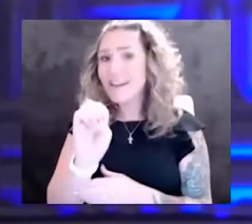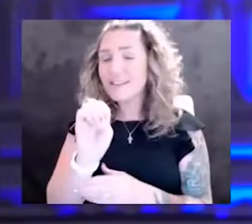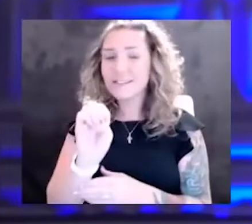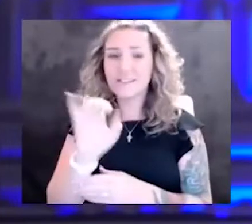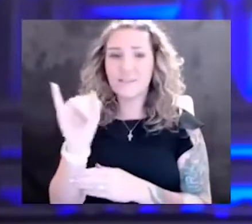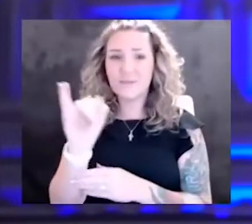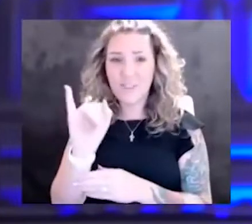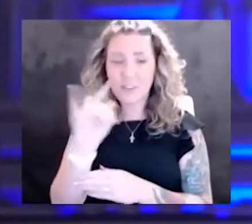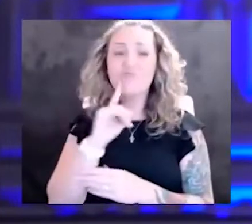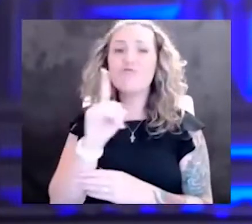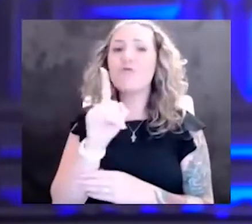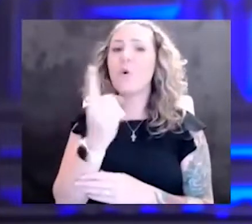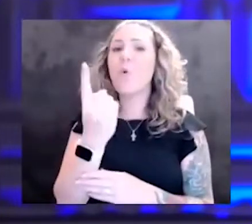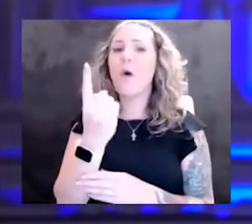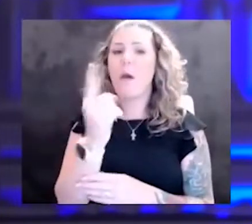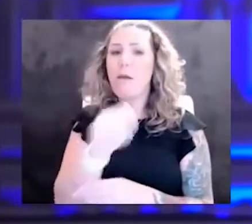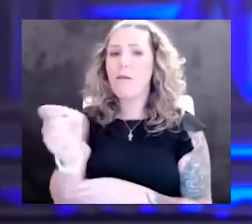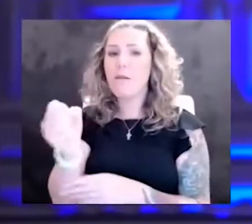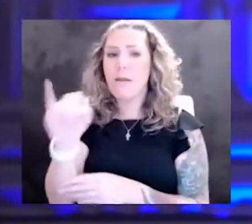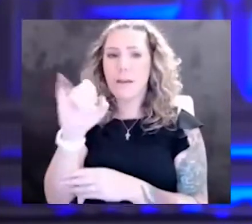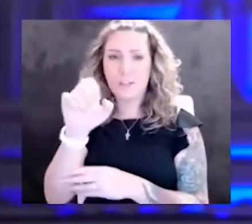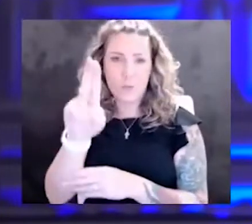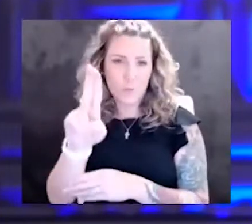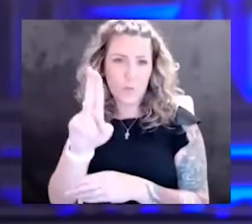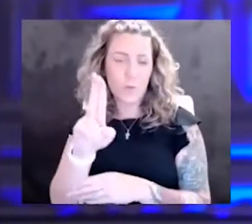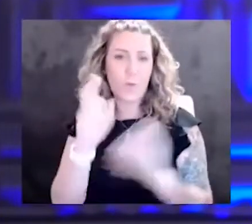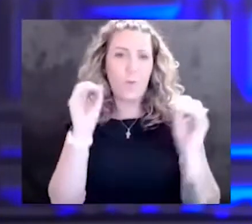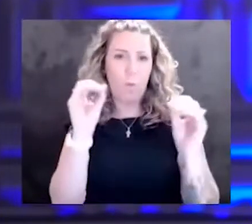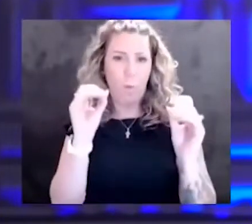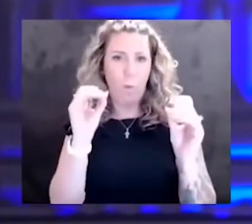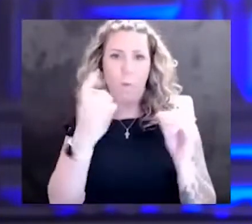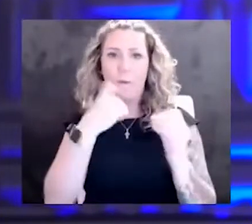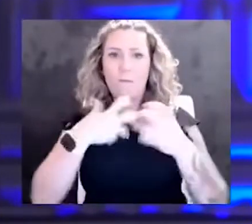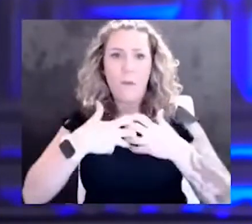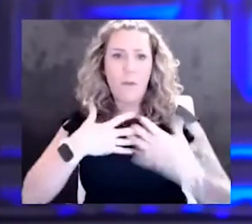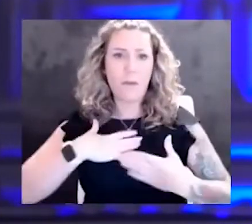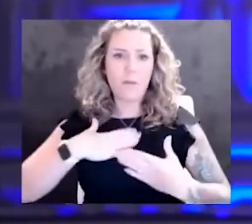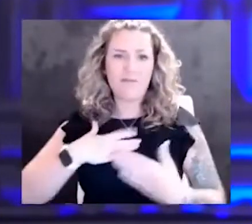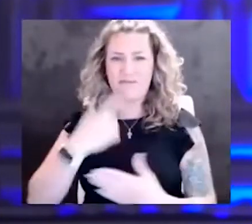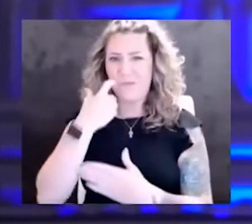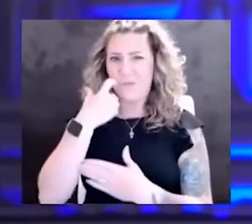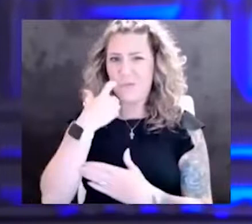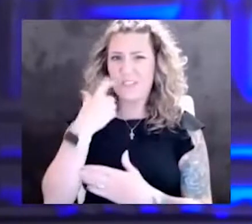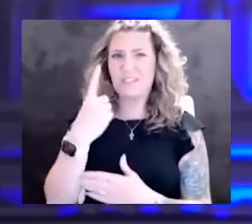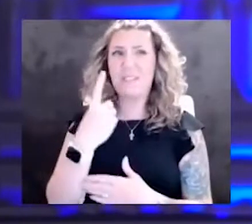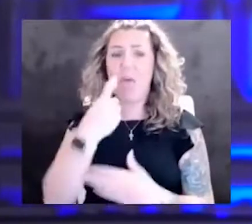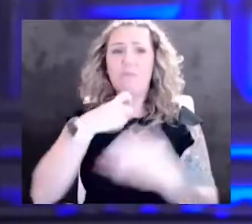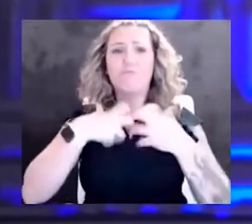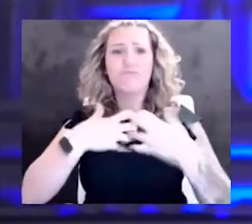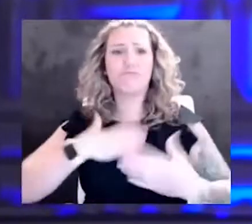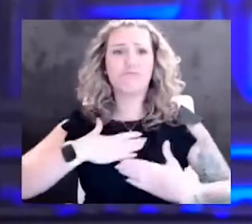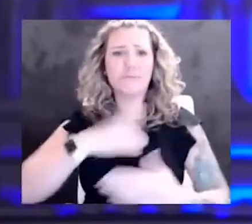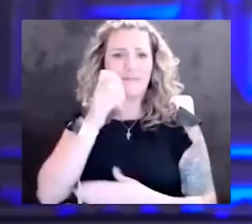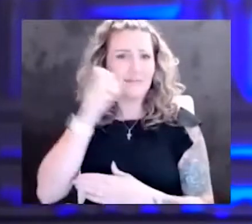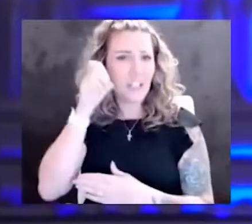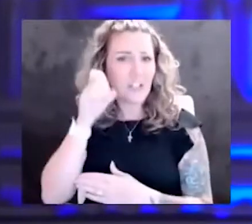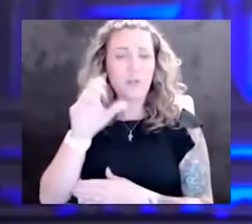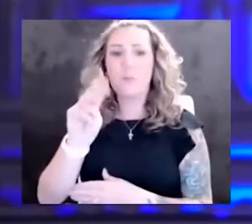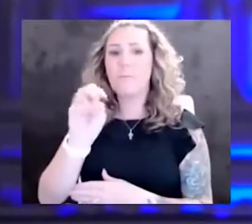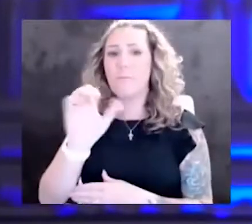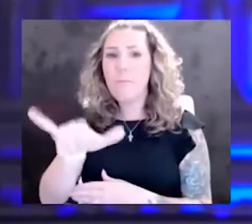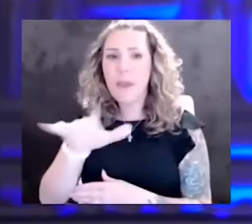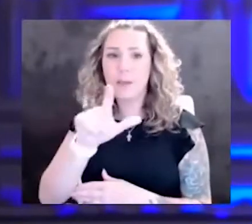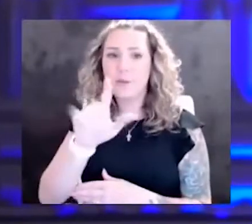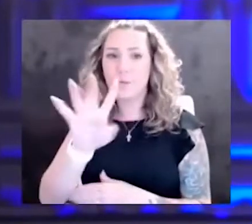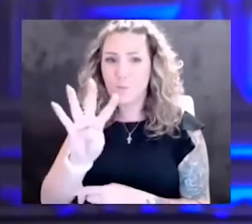on the ventilator. Just as you mentioned yesterday, our last patient that was on the ventilator was May 24th. So we're doing good. So 5 active infections